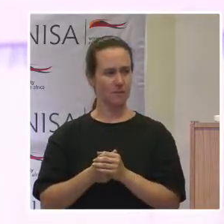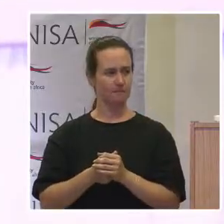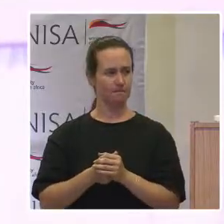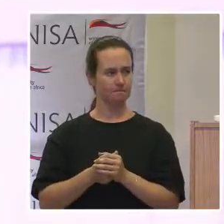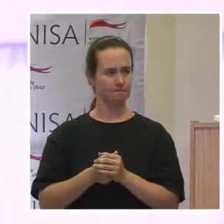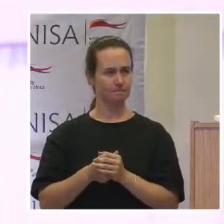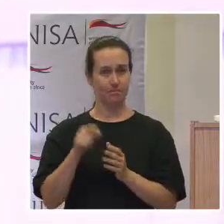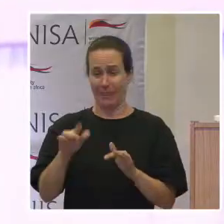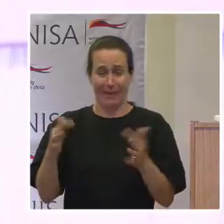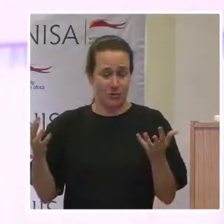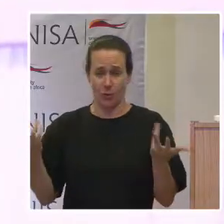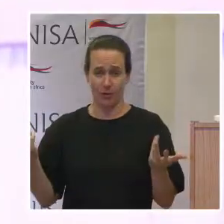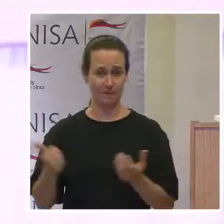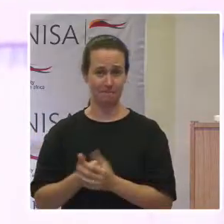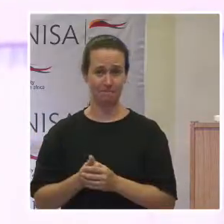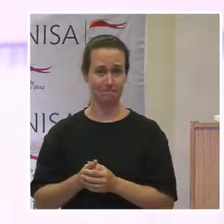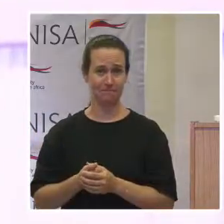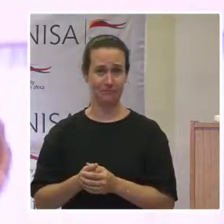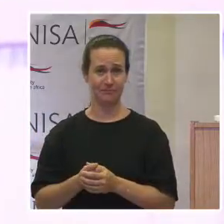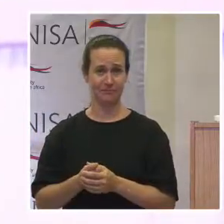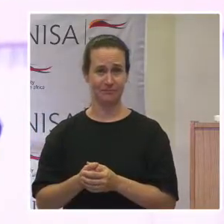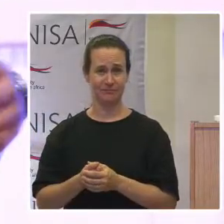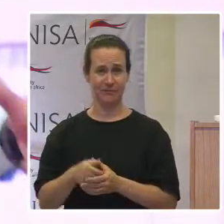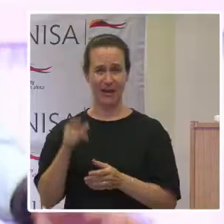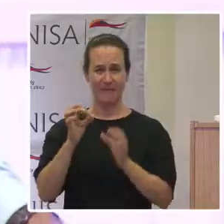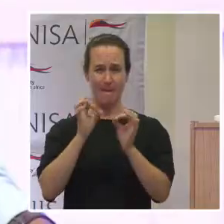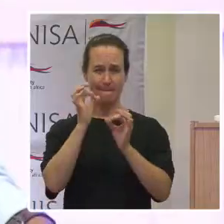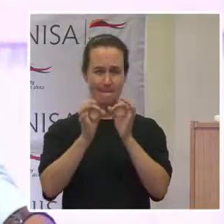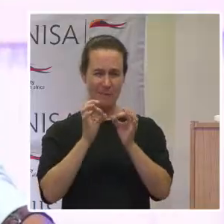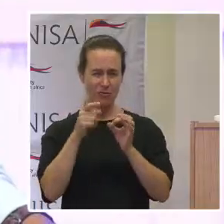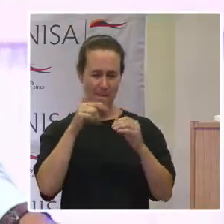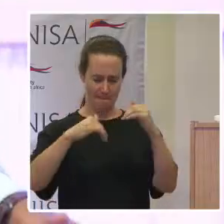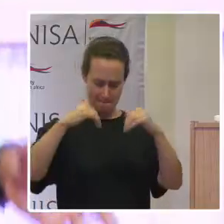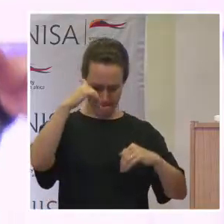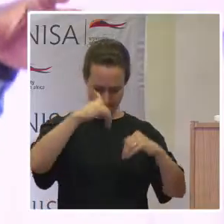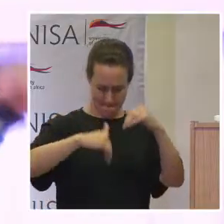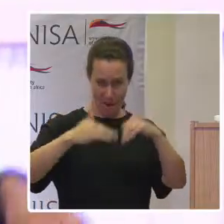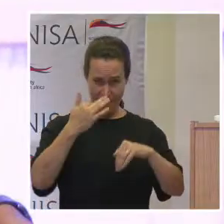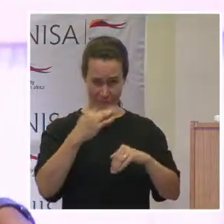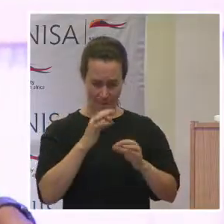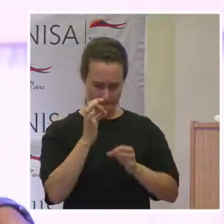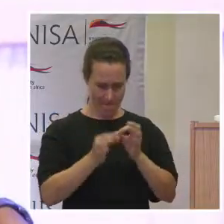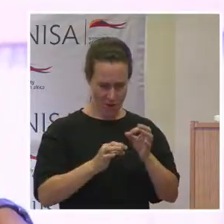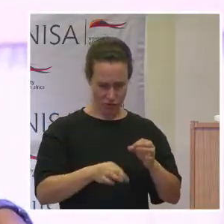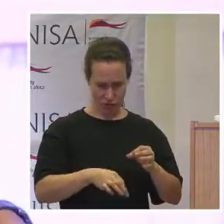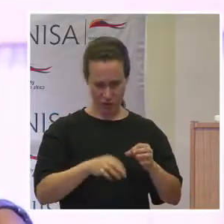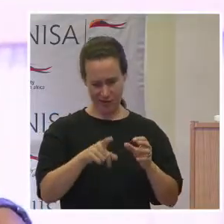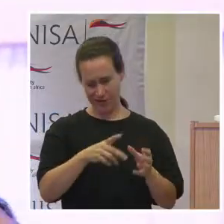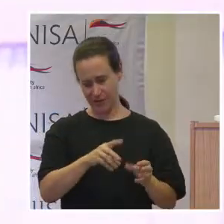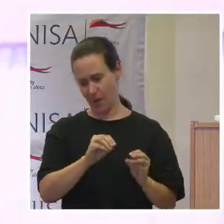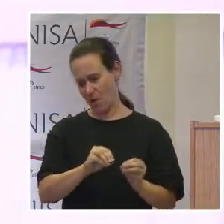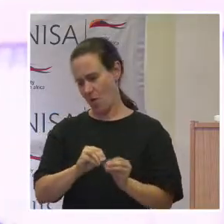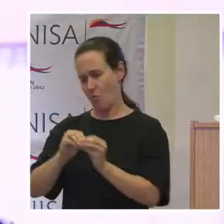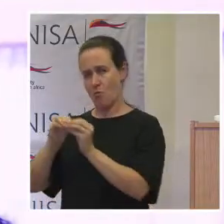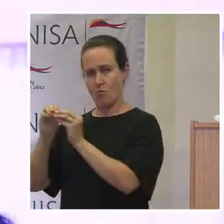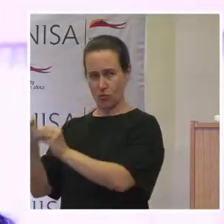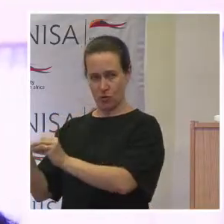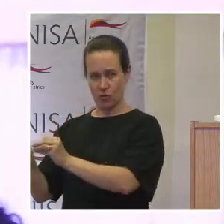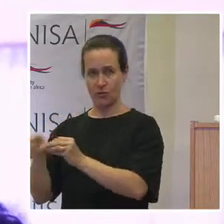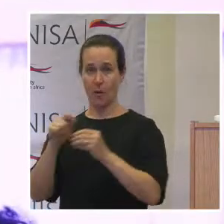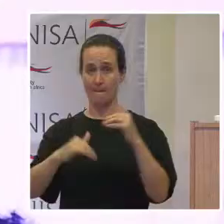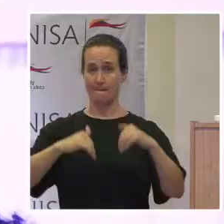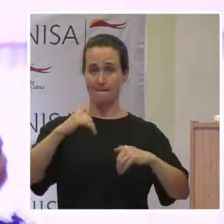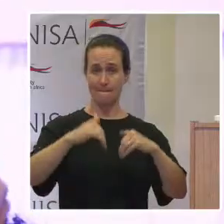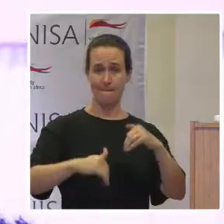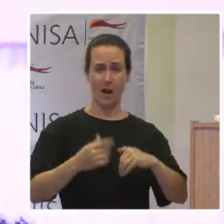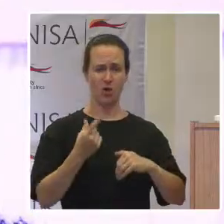And that's it. So now these minerals need to be mined and taken out of the village. So what the mine did is that